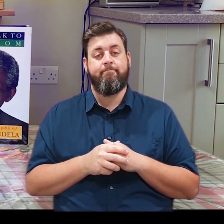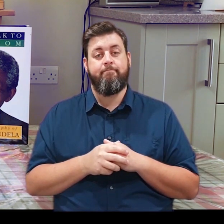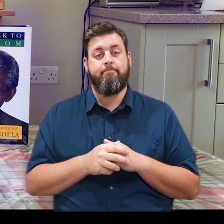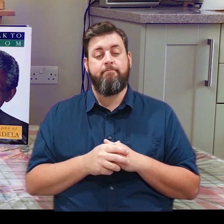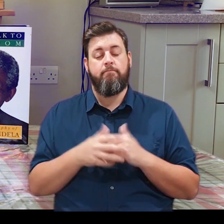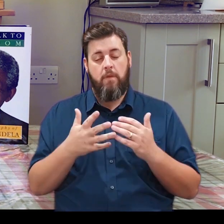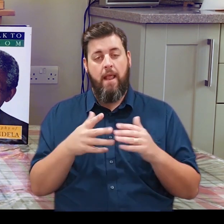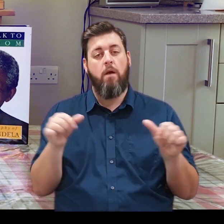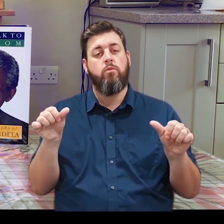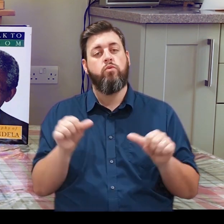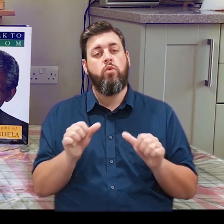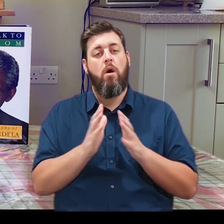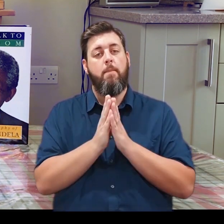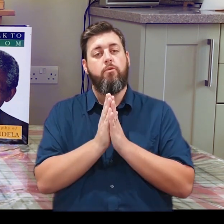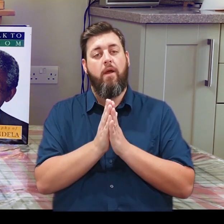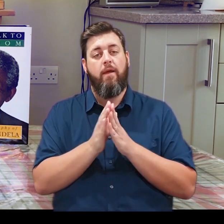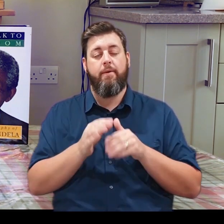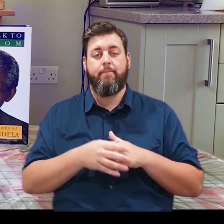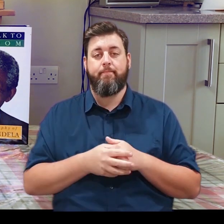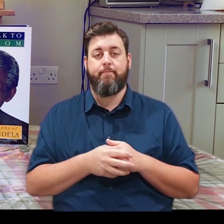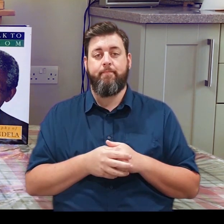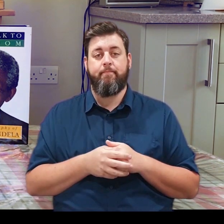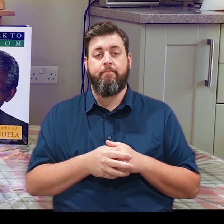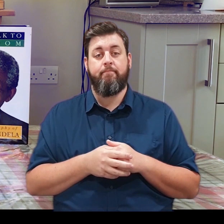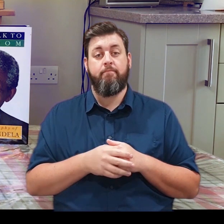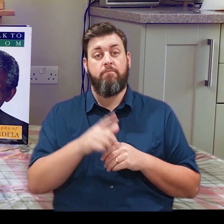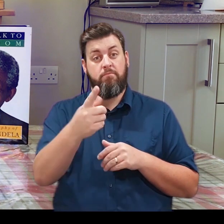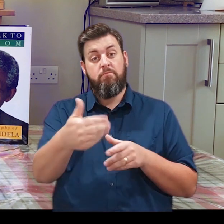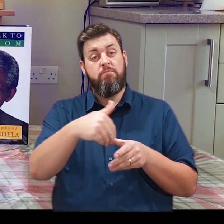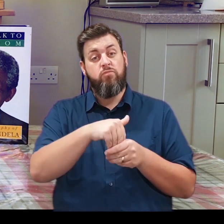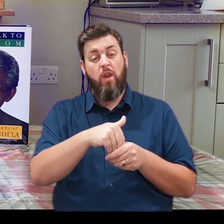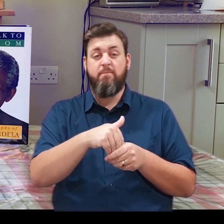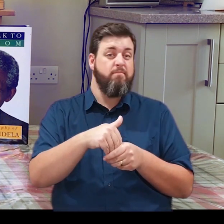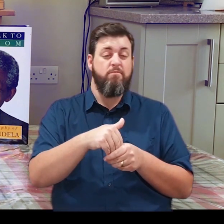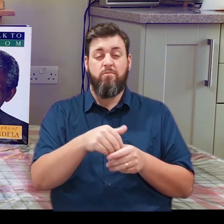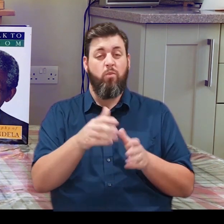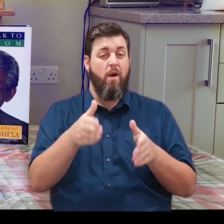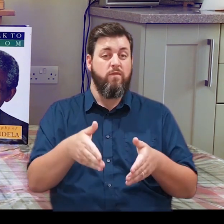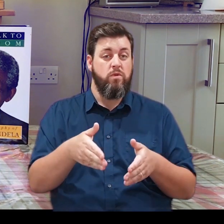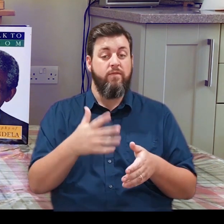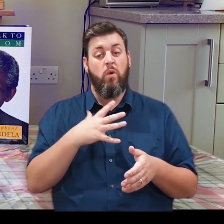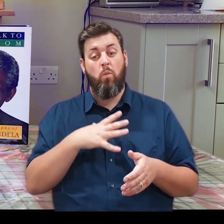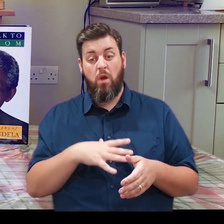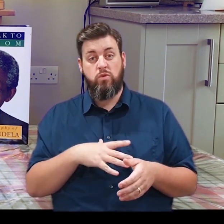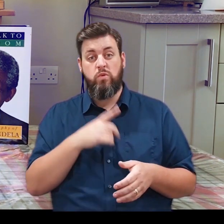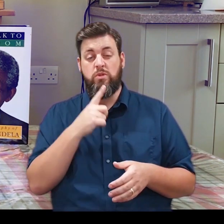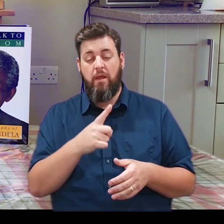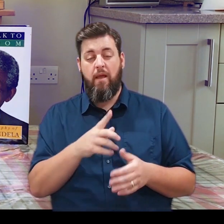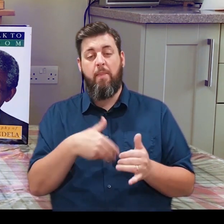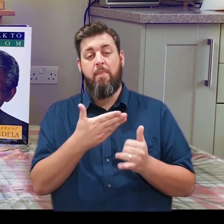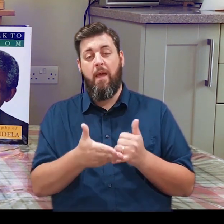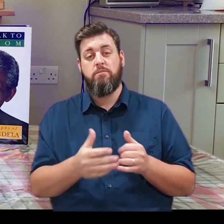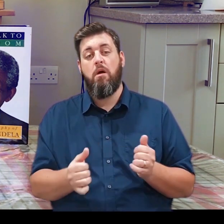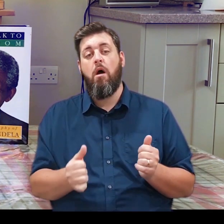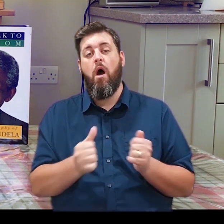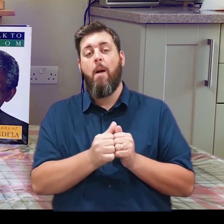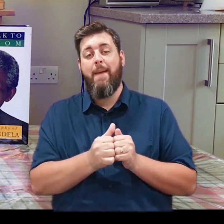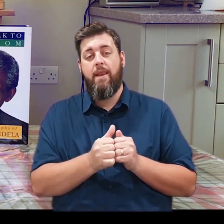I'm just going to say a short prayer. You don't have to take part, but if you want to, just under your breath, say Amen at the